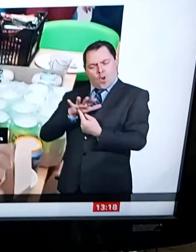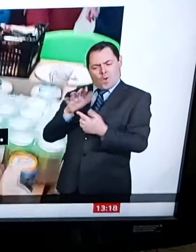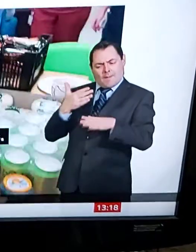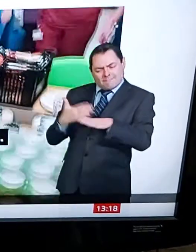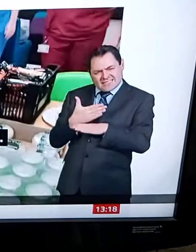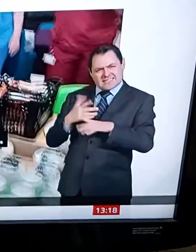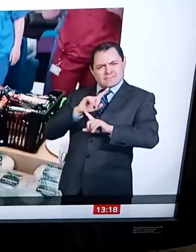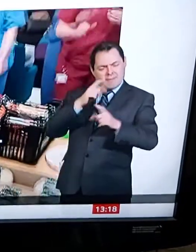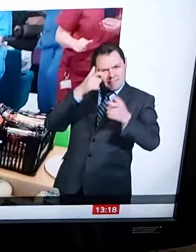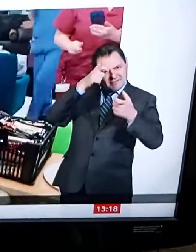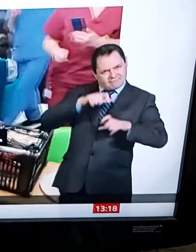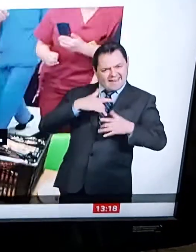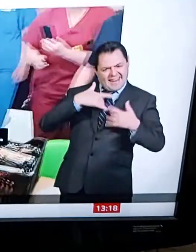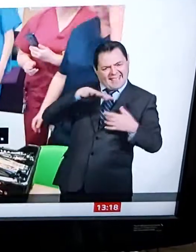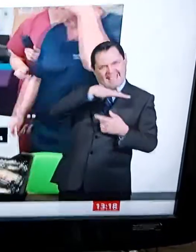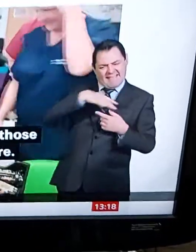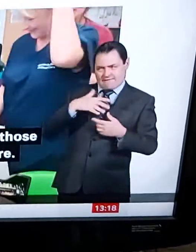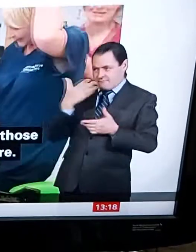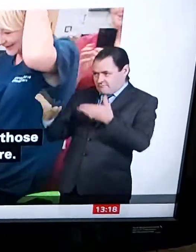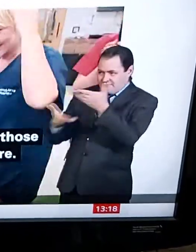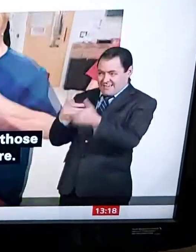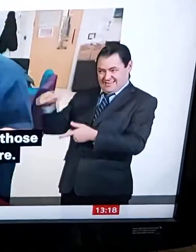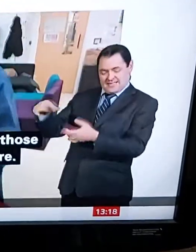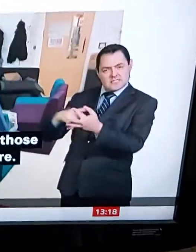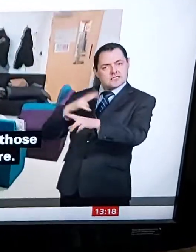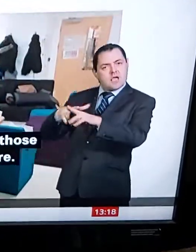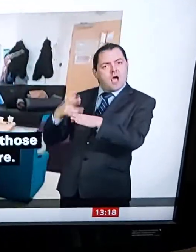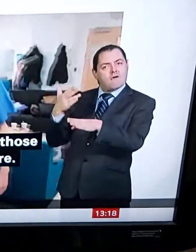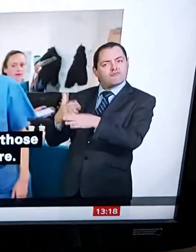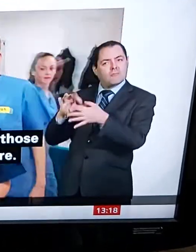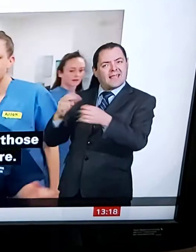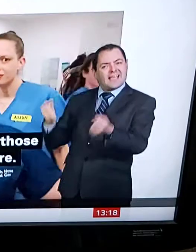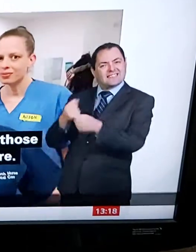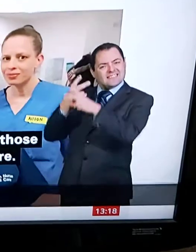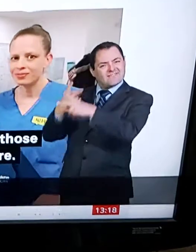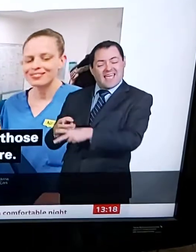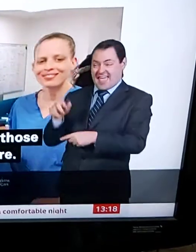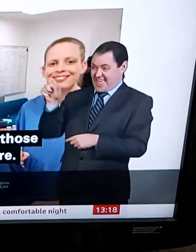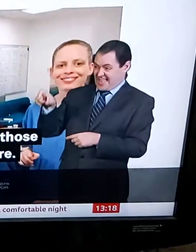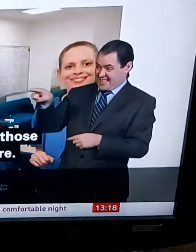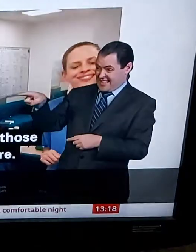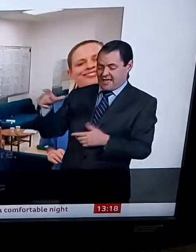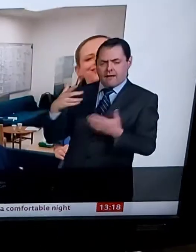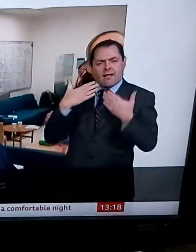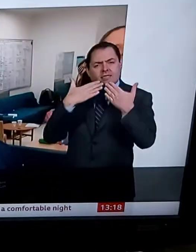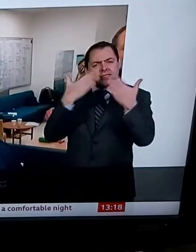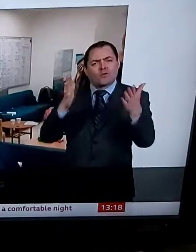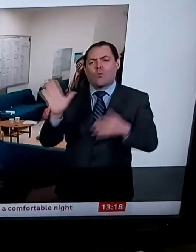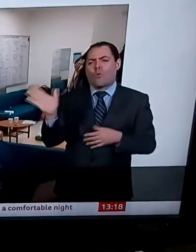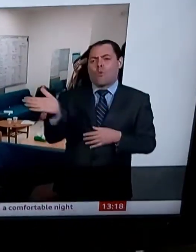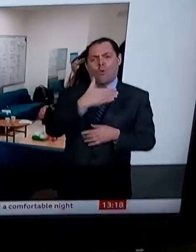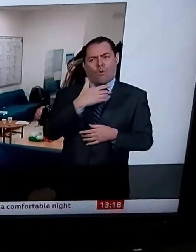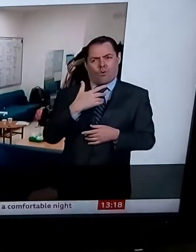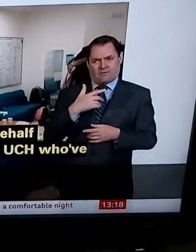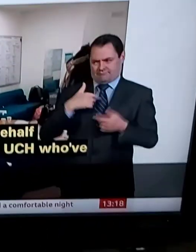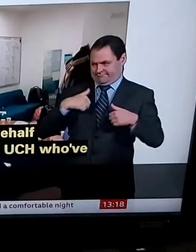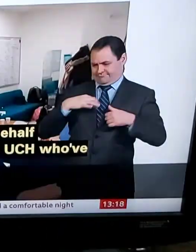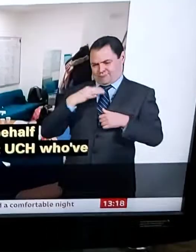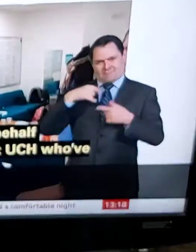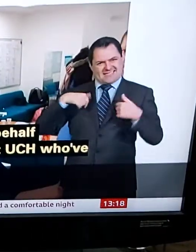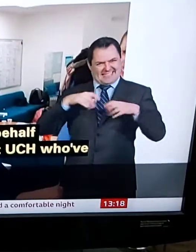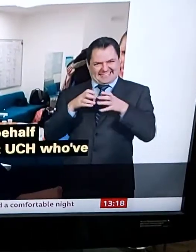residents. This is the staff room for those who work in intensive care. Everyone, thank you so much on behalf of all the